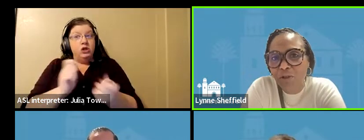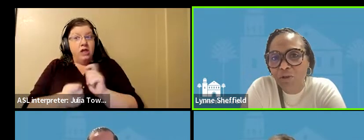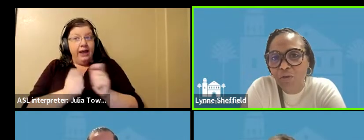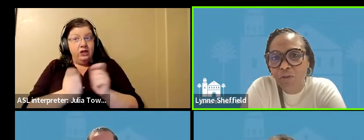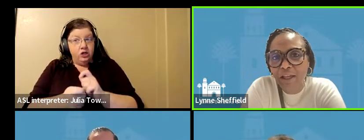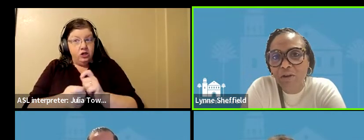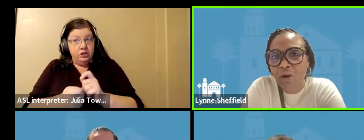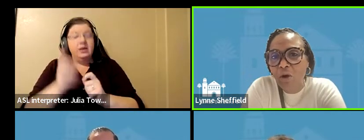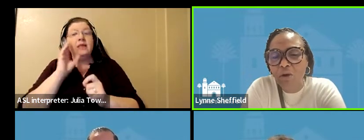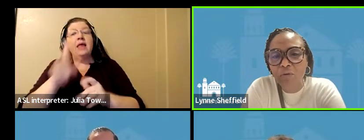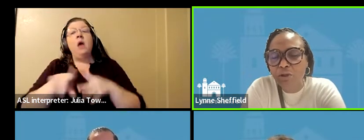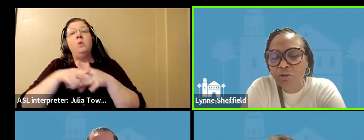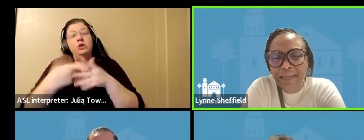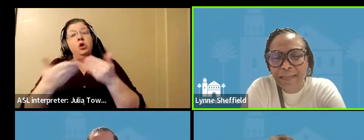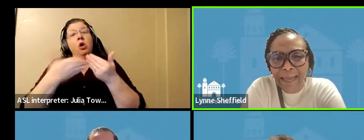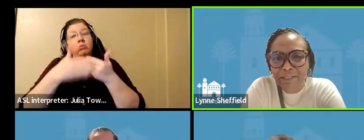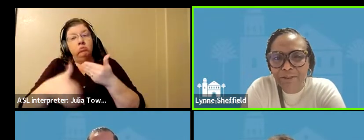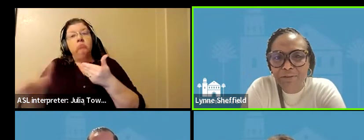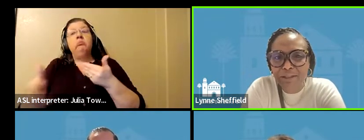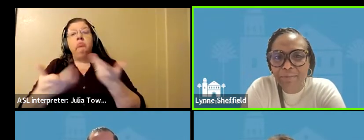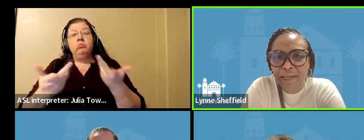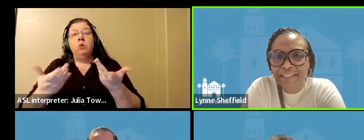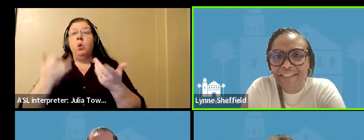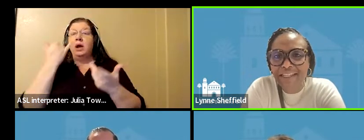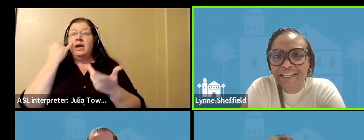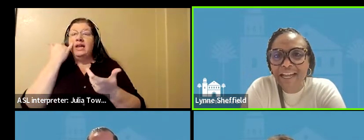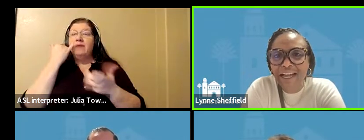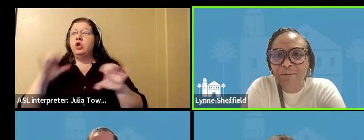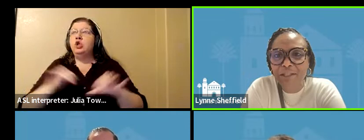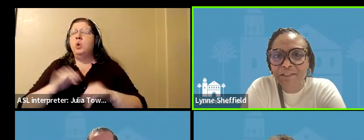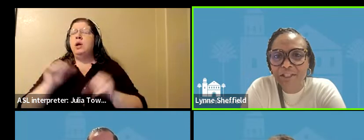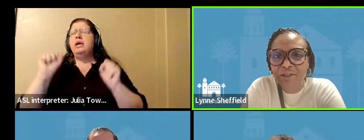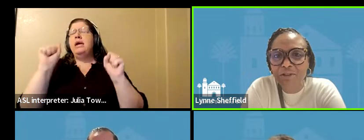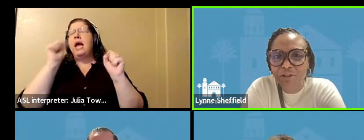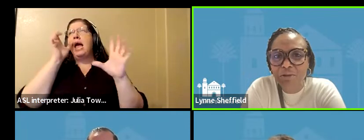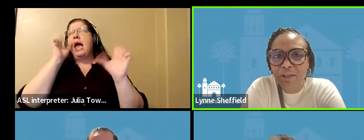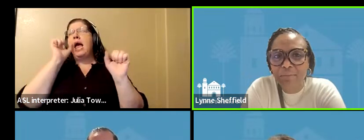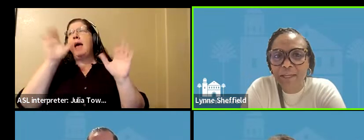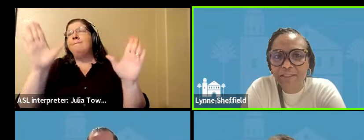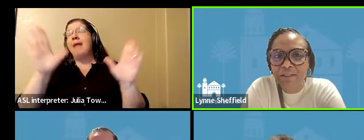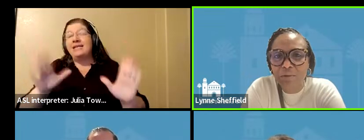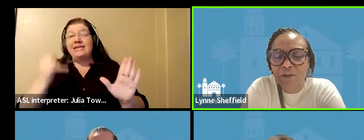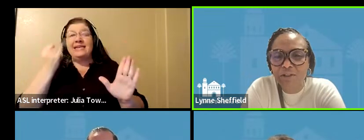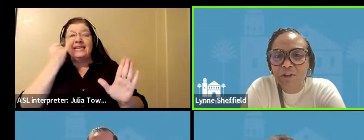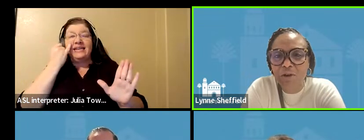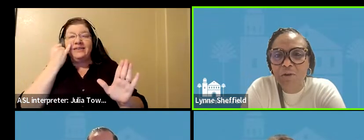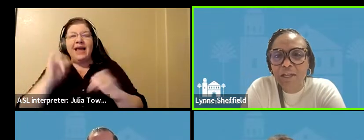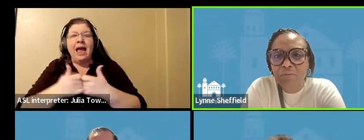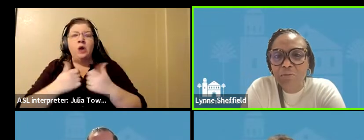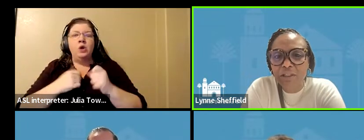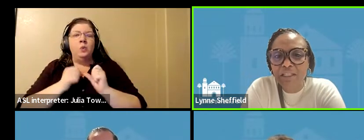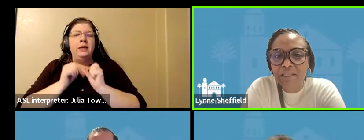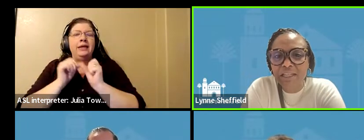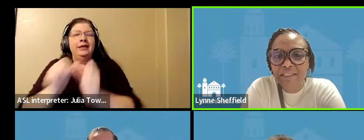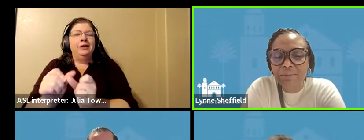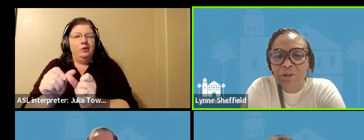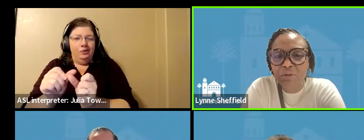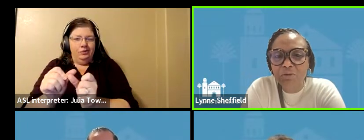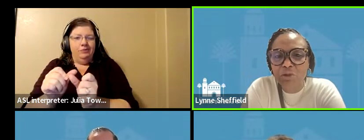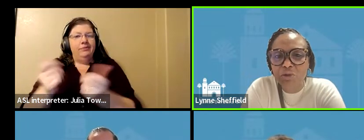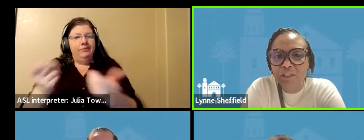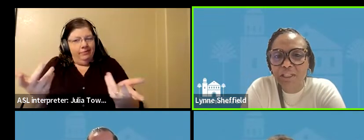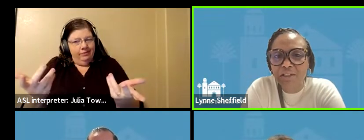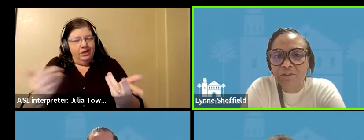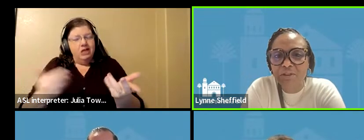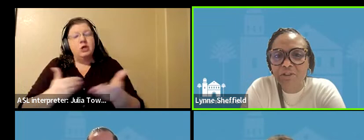will open the door for that. Or if we're doing absolutely amazing, how do we continue to do that amazing work? So really the next steps